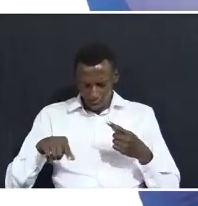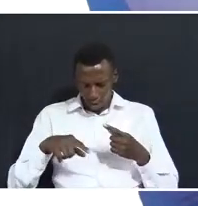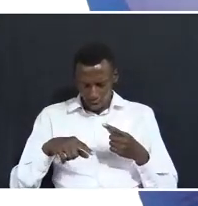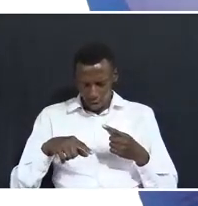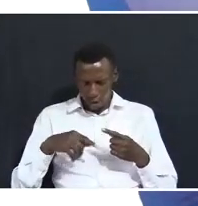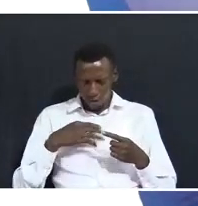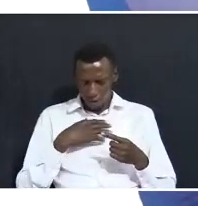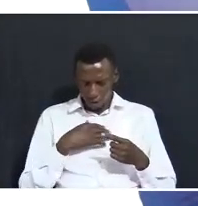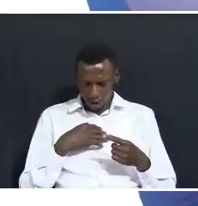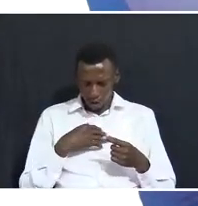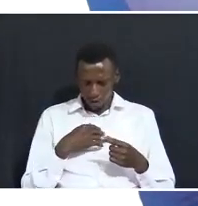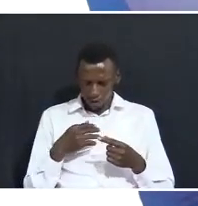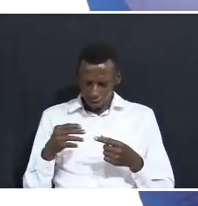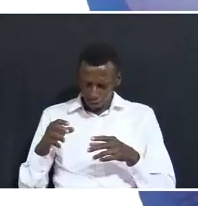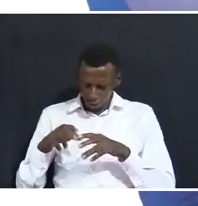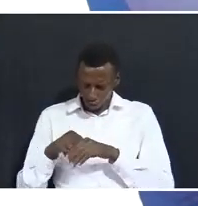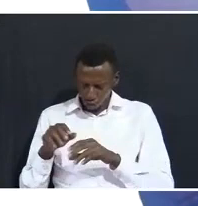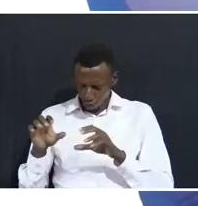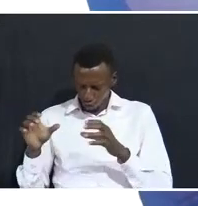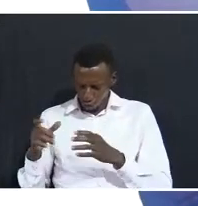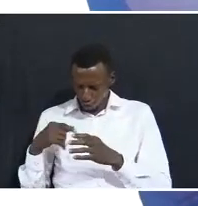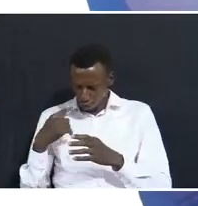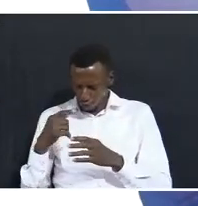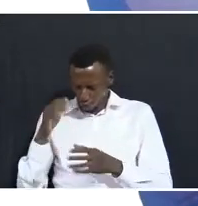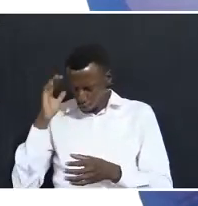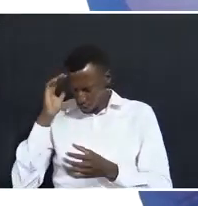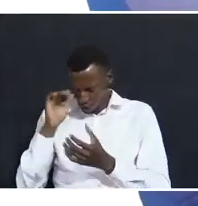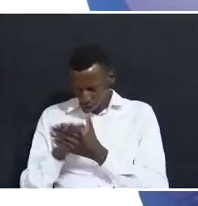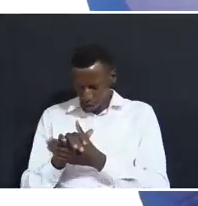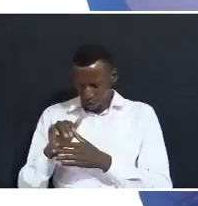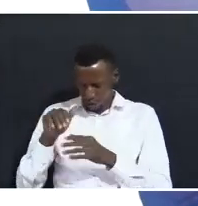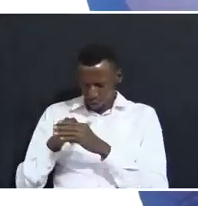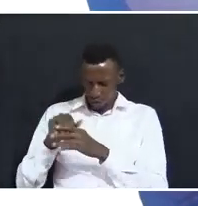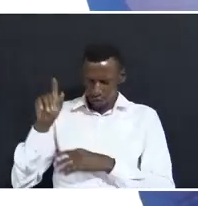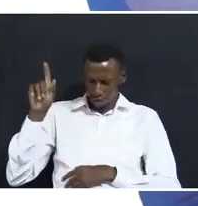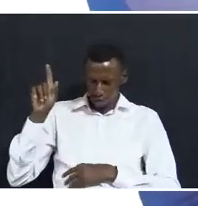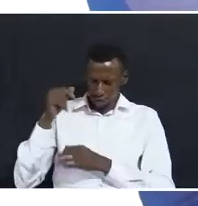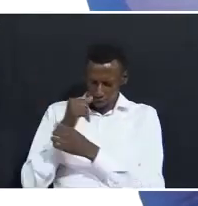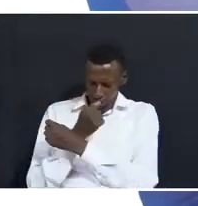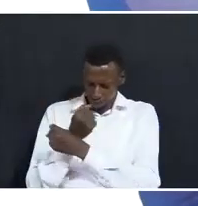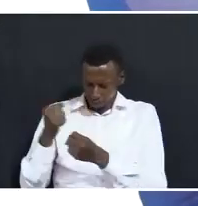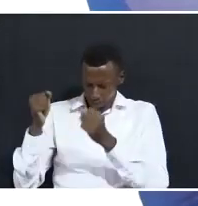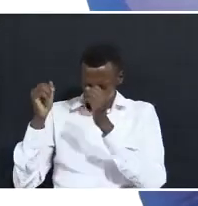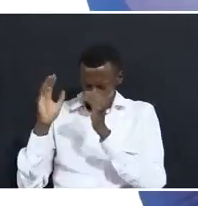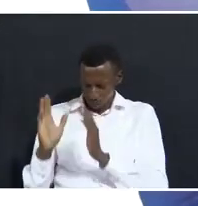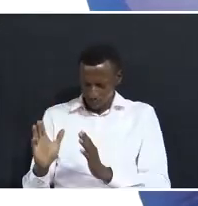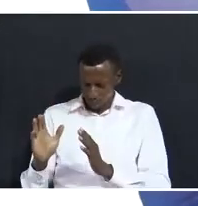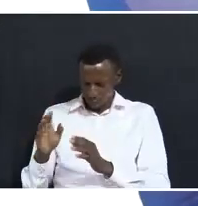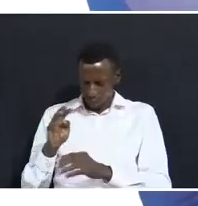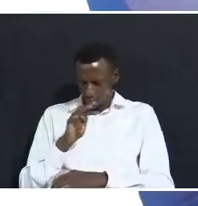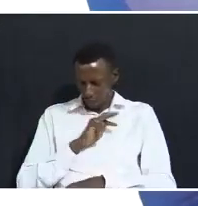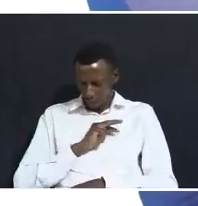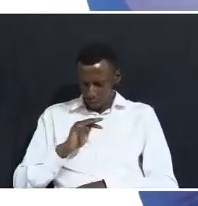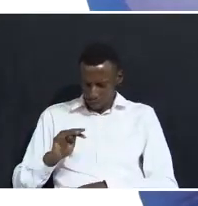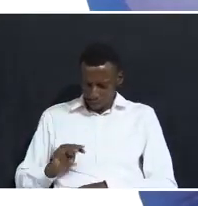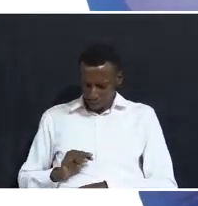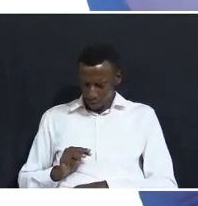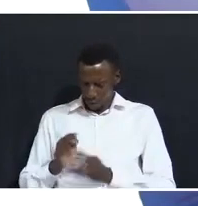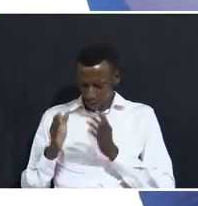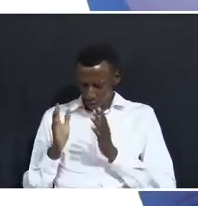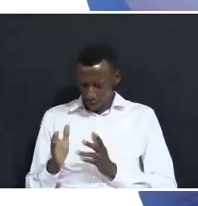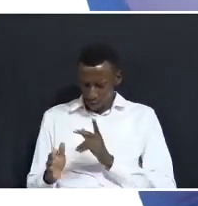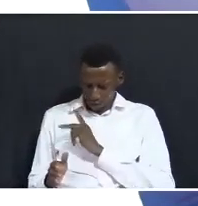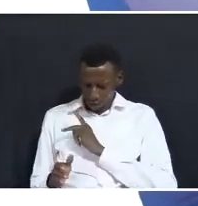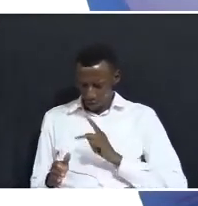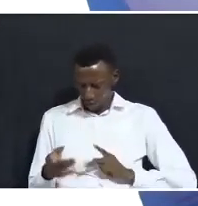be counted among those who believe in you as the Savior, the Messiah, and the King. We accept